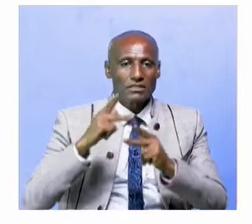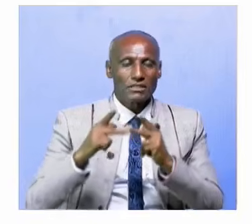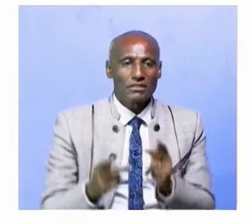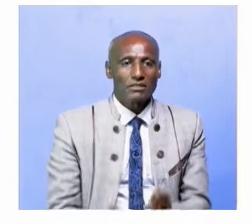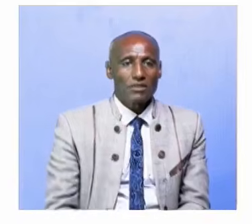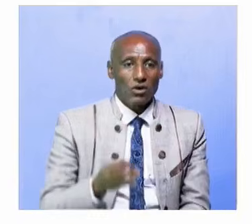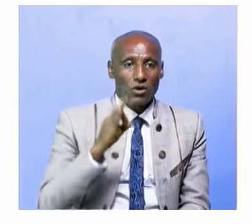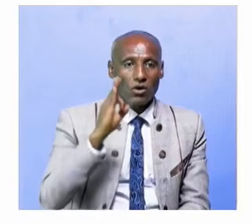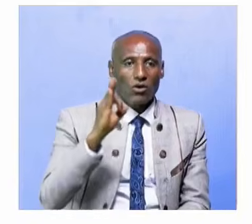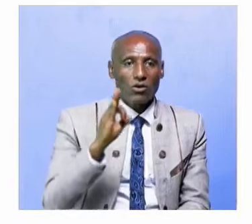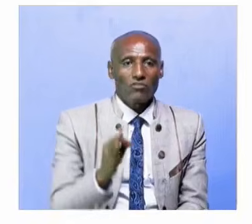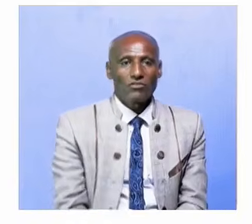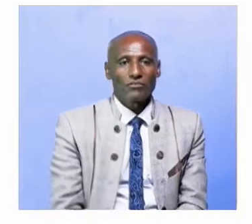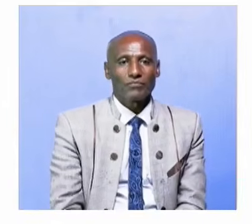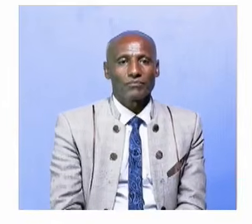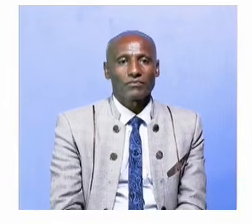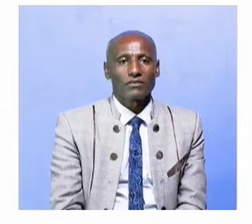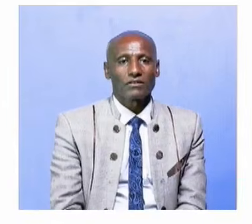of